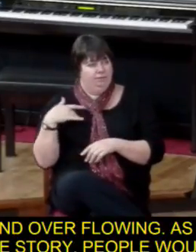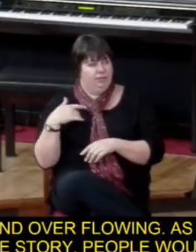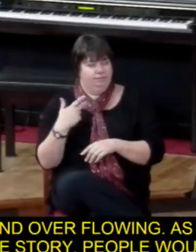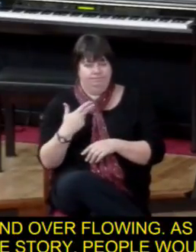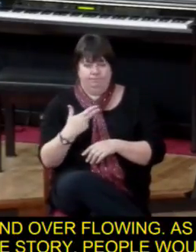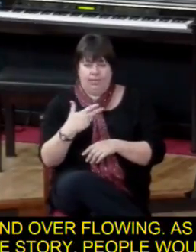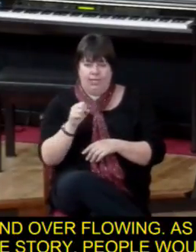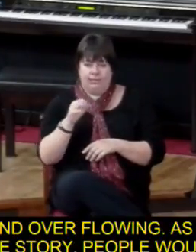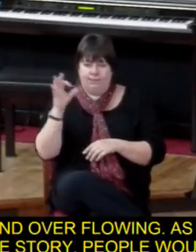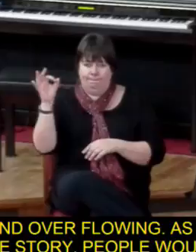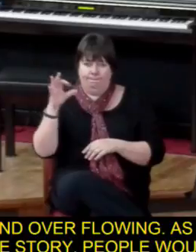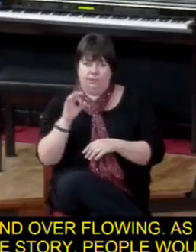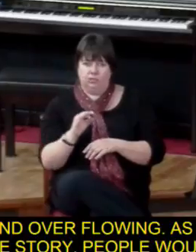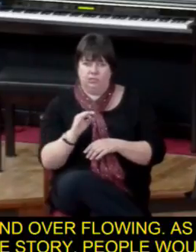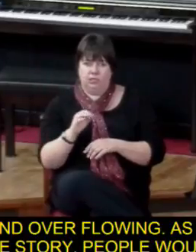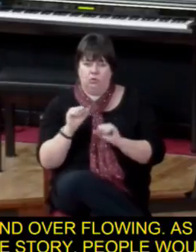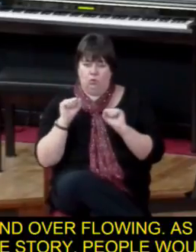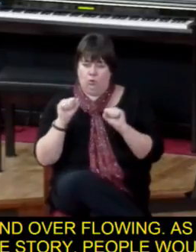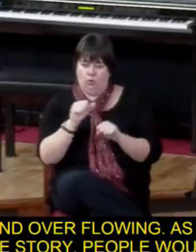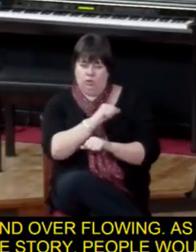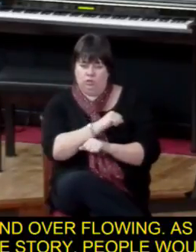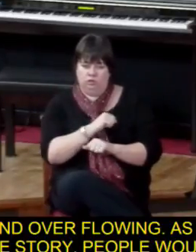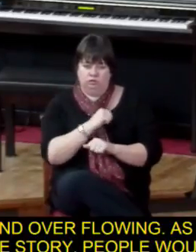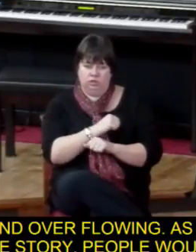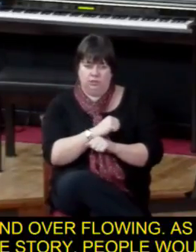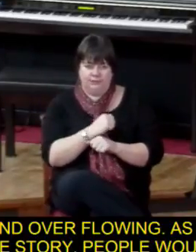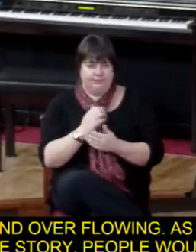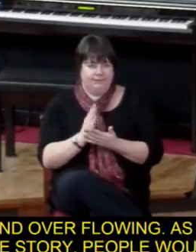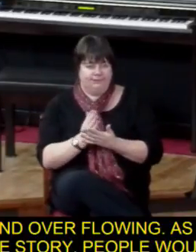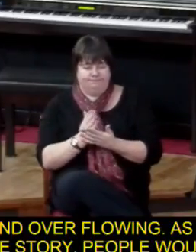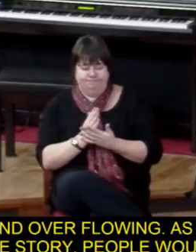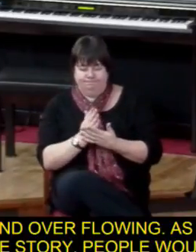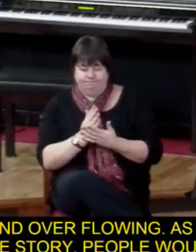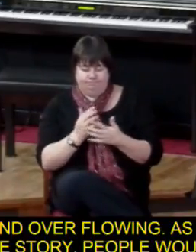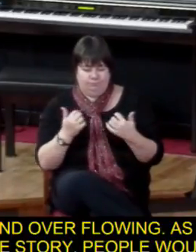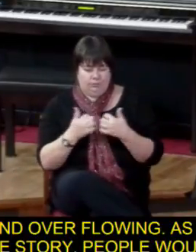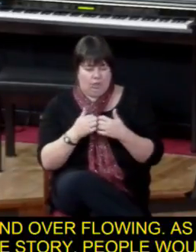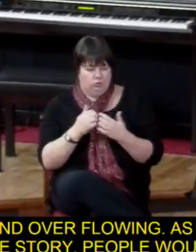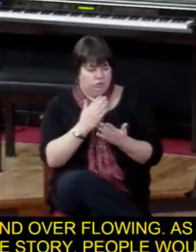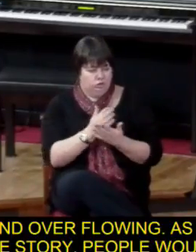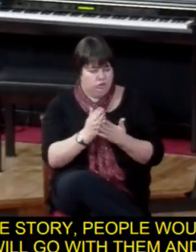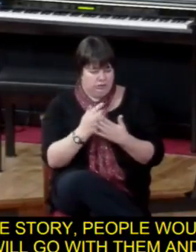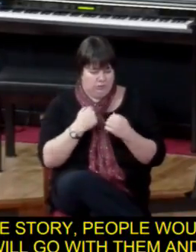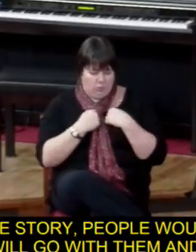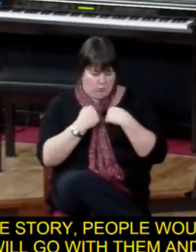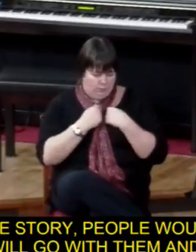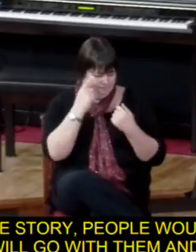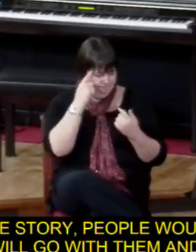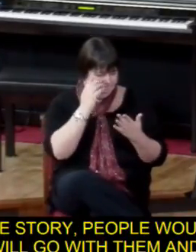unsure of how to share their faith with their non-church friends.